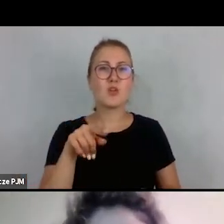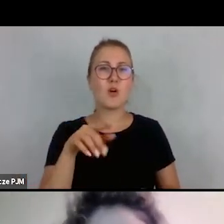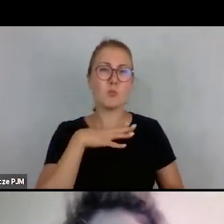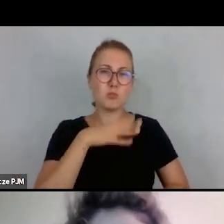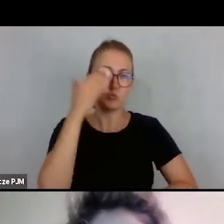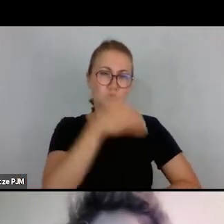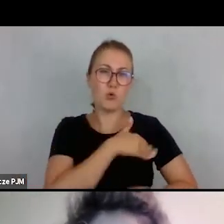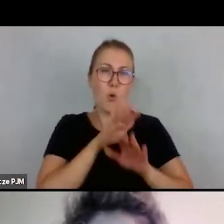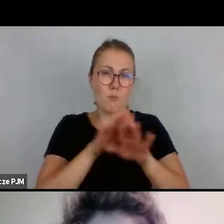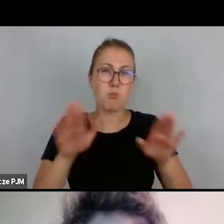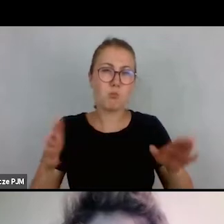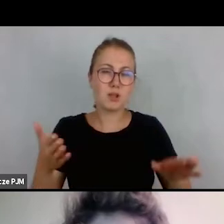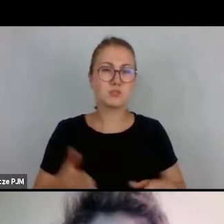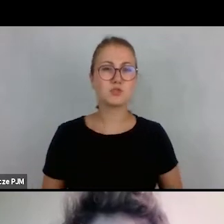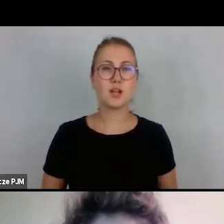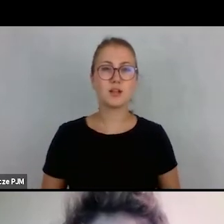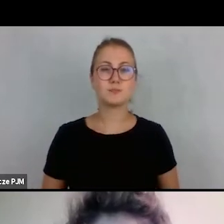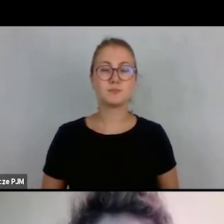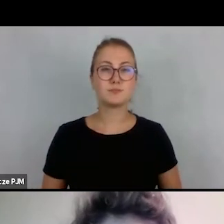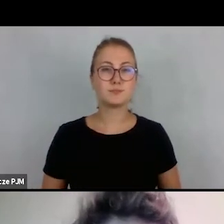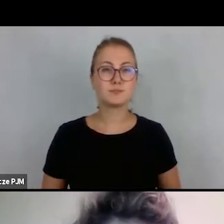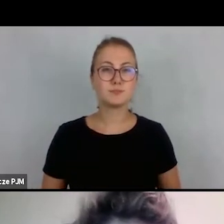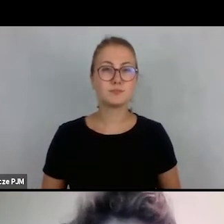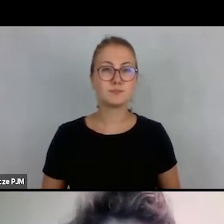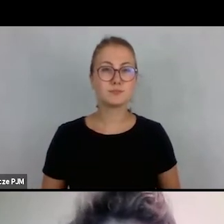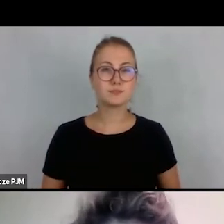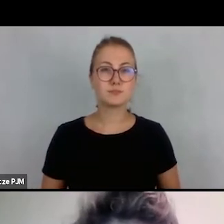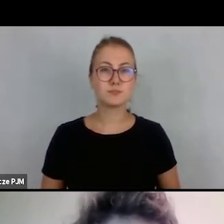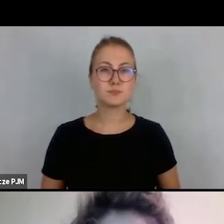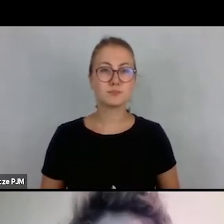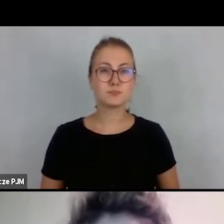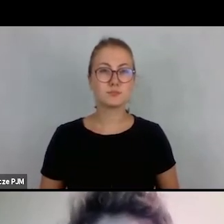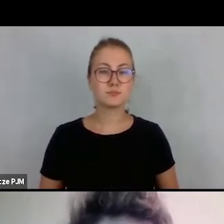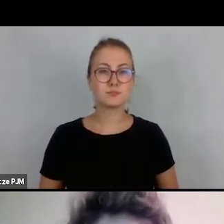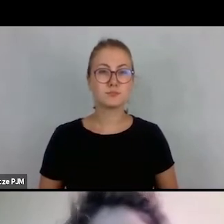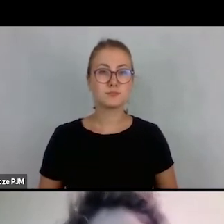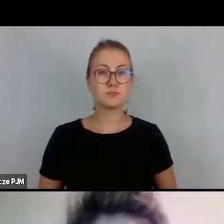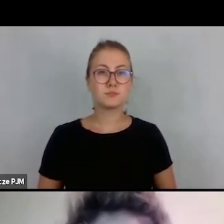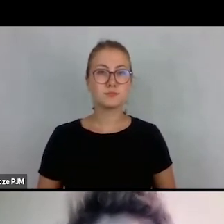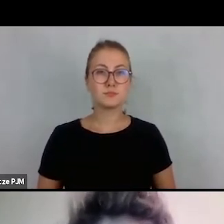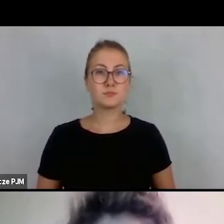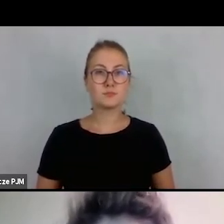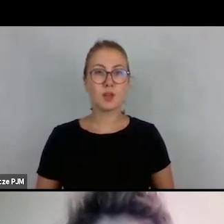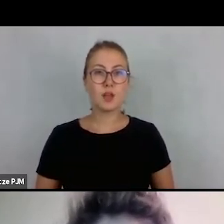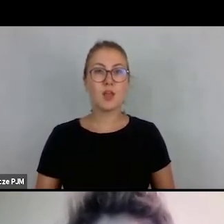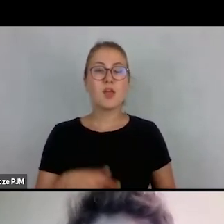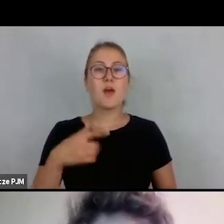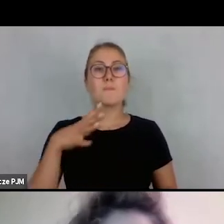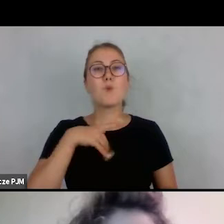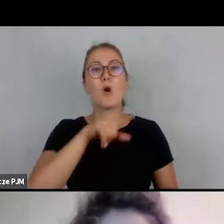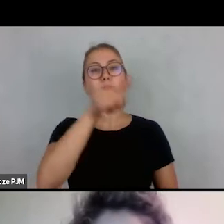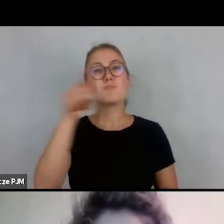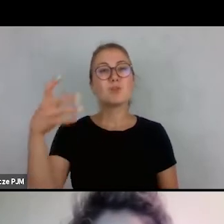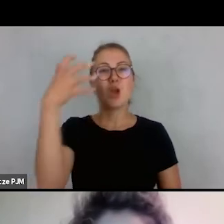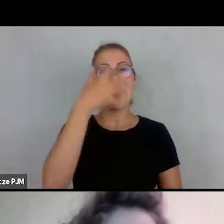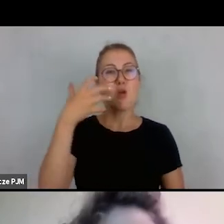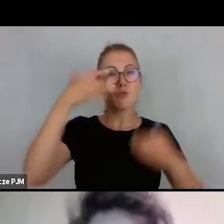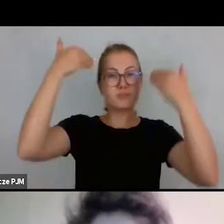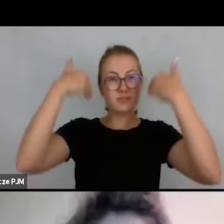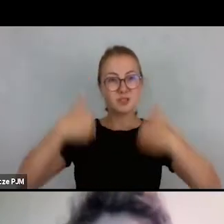gendered identities. And I think, you know, when people think about South Africa, I don't think they think about gender